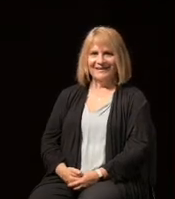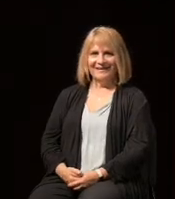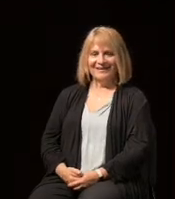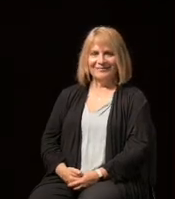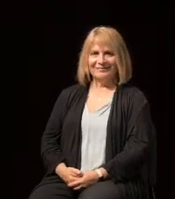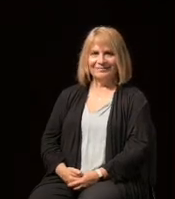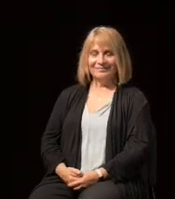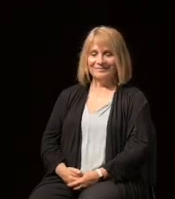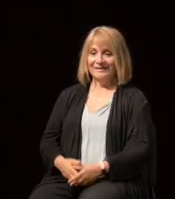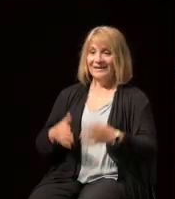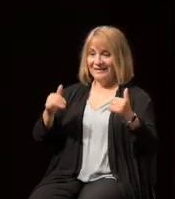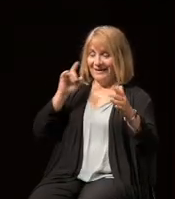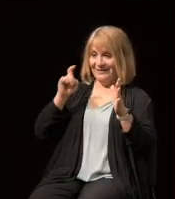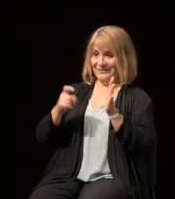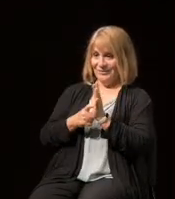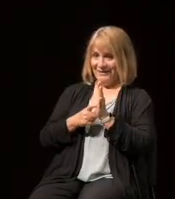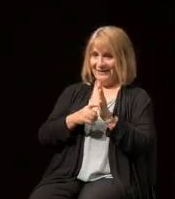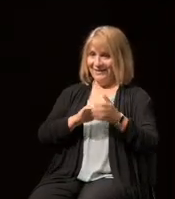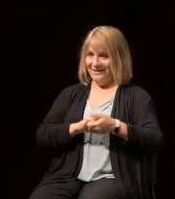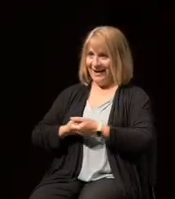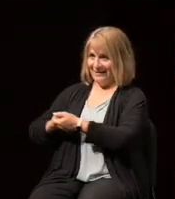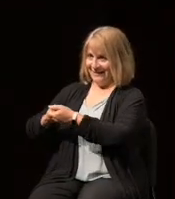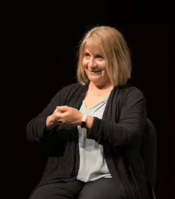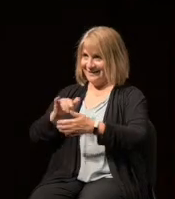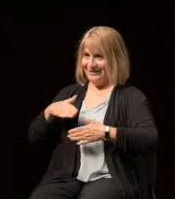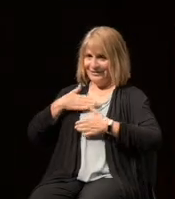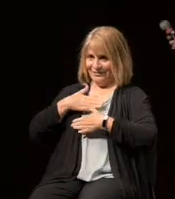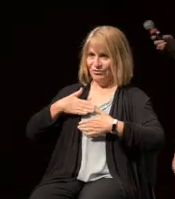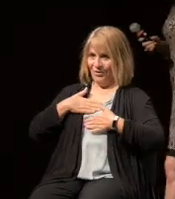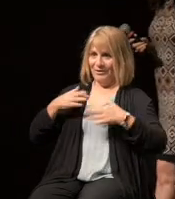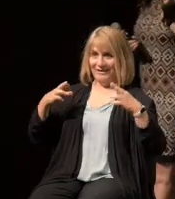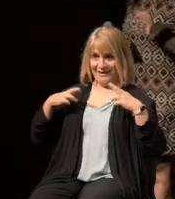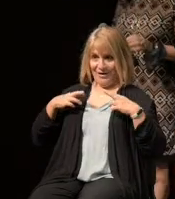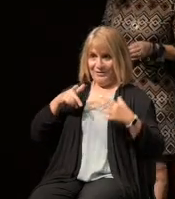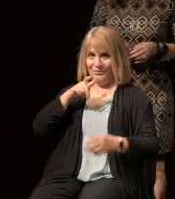And now let's recognize our colleagues who are enjoying retirement.